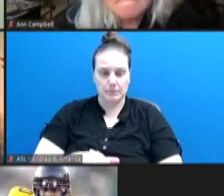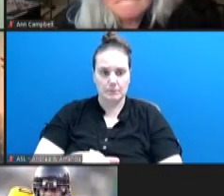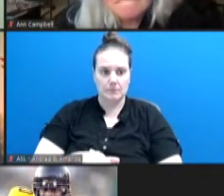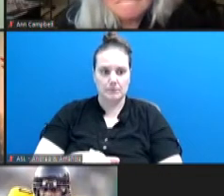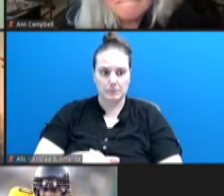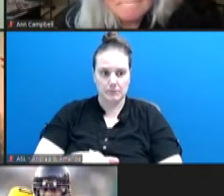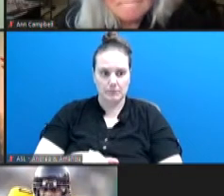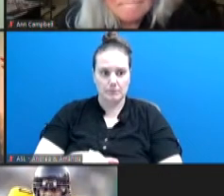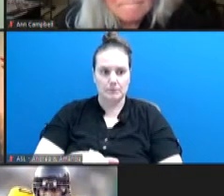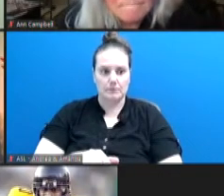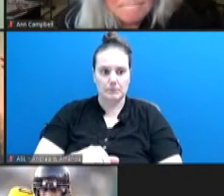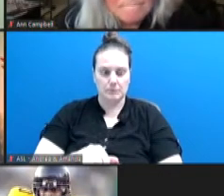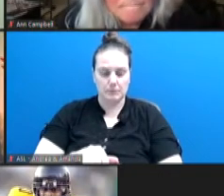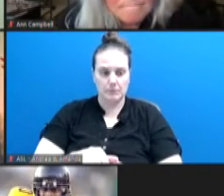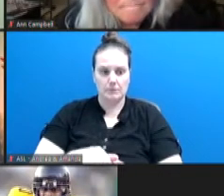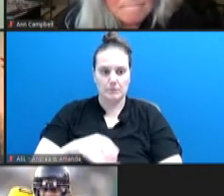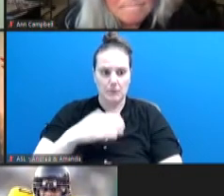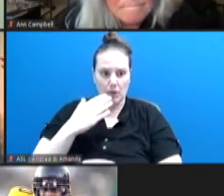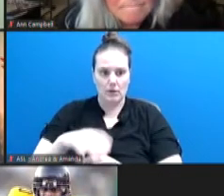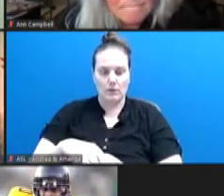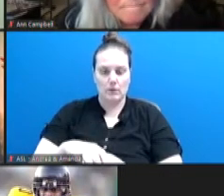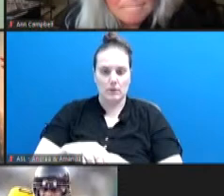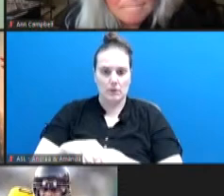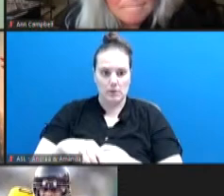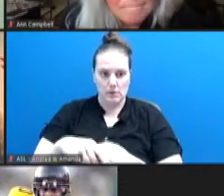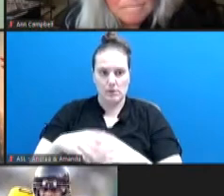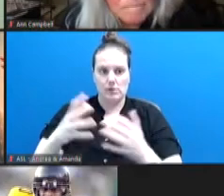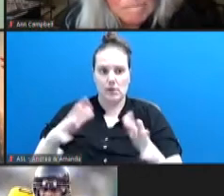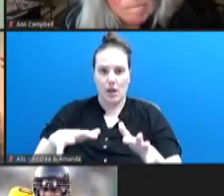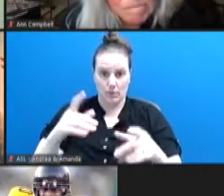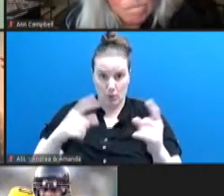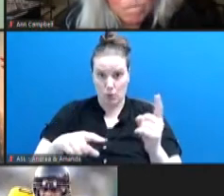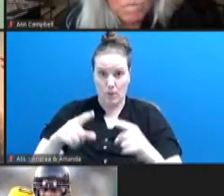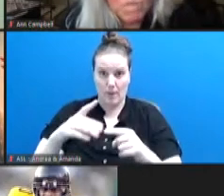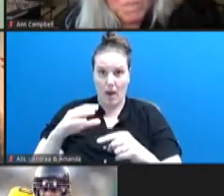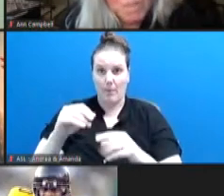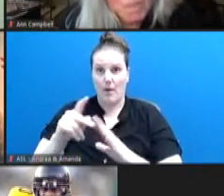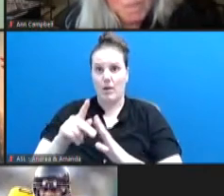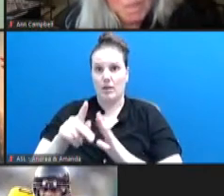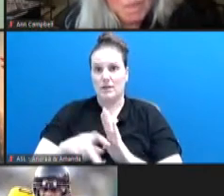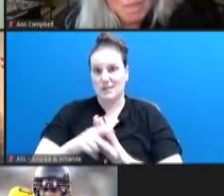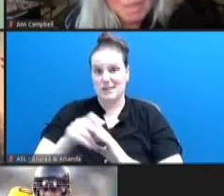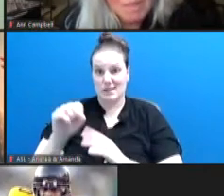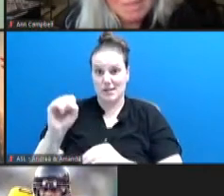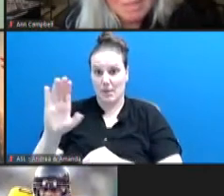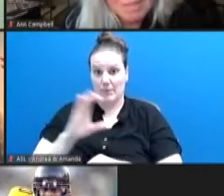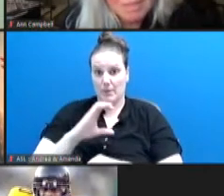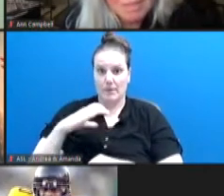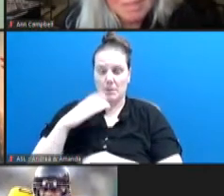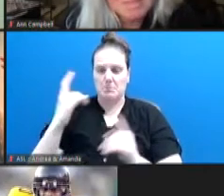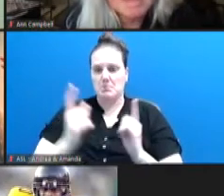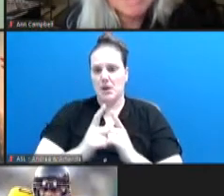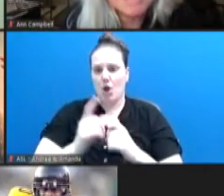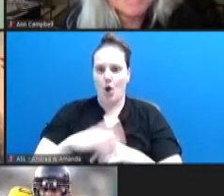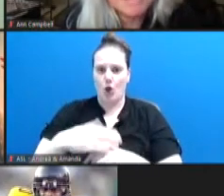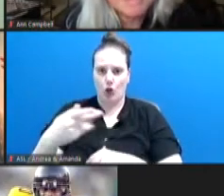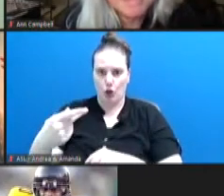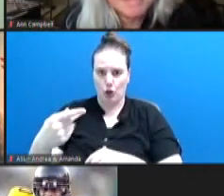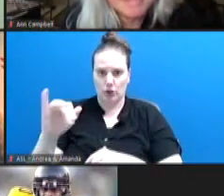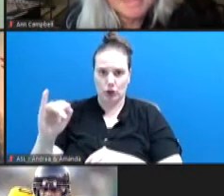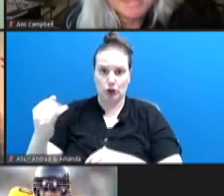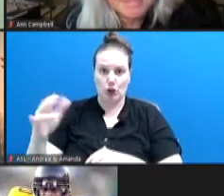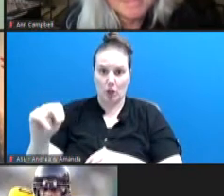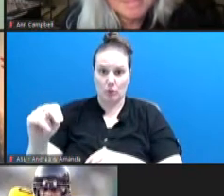I was actually the settlement agreement and policy subcommittee met on Thursday, January 13th at 6